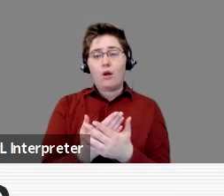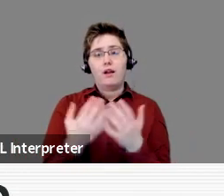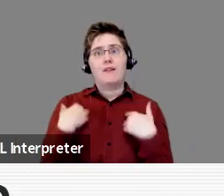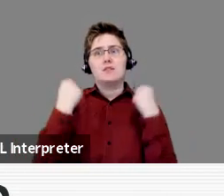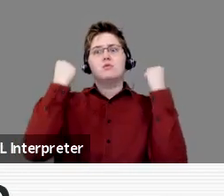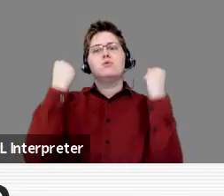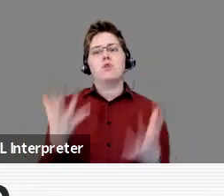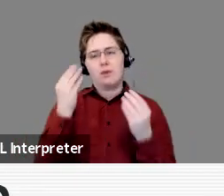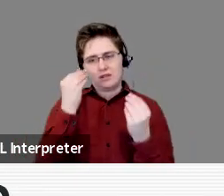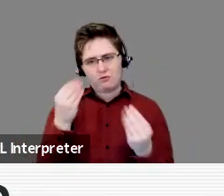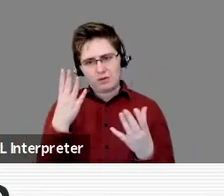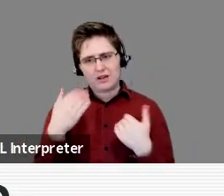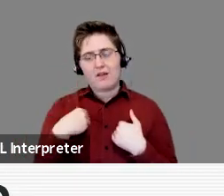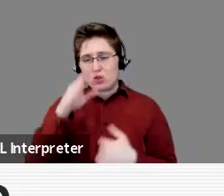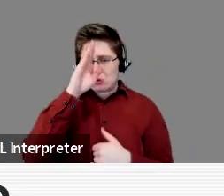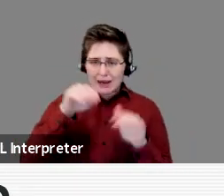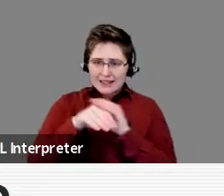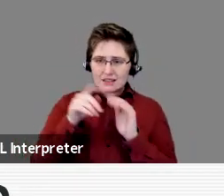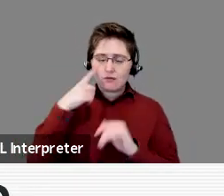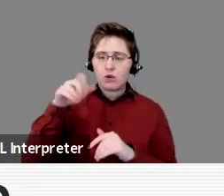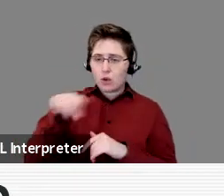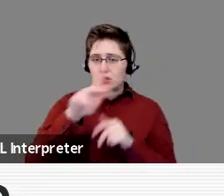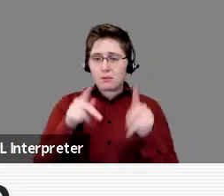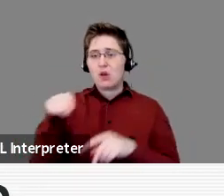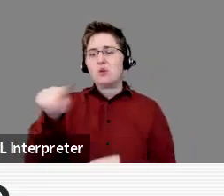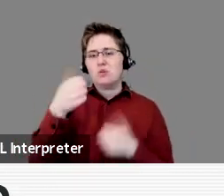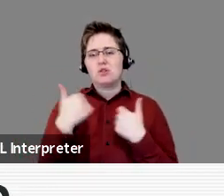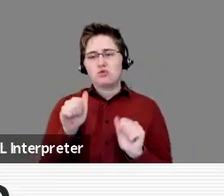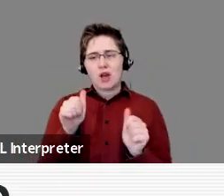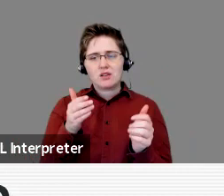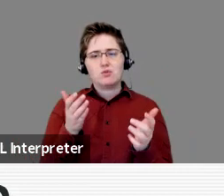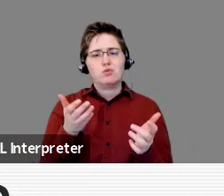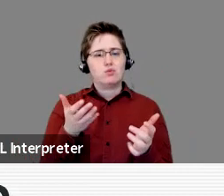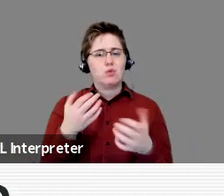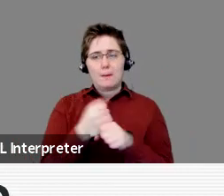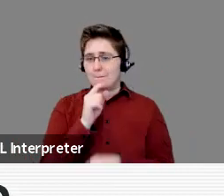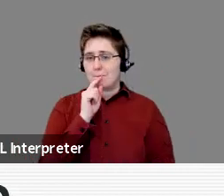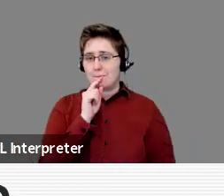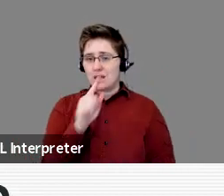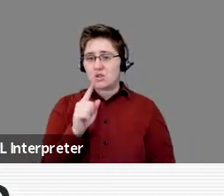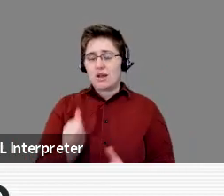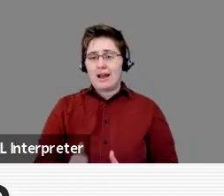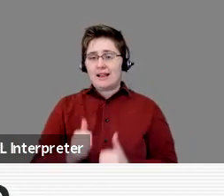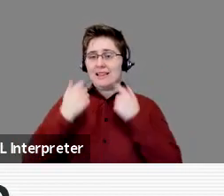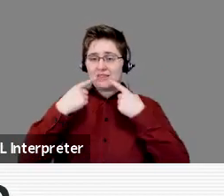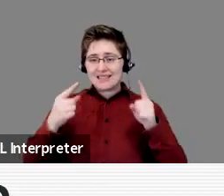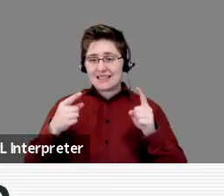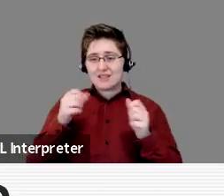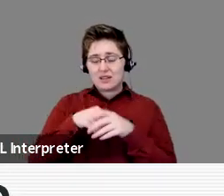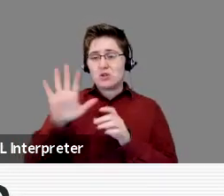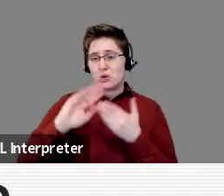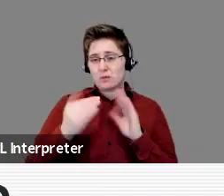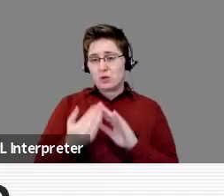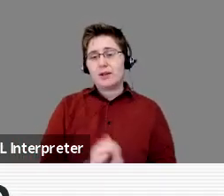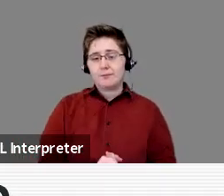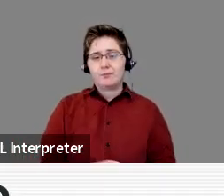information and have direct access to the people in which you are trying to make sure are living successfully in their community. And